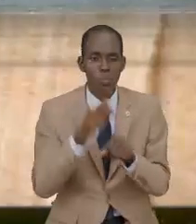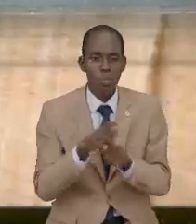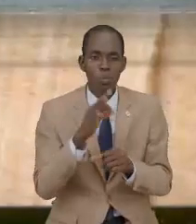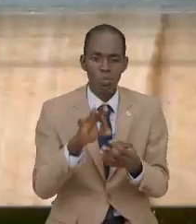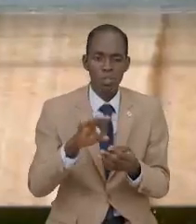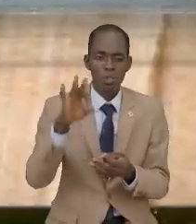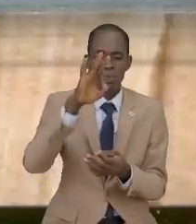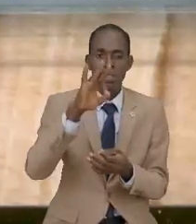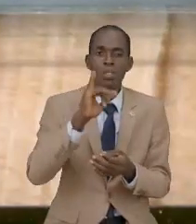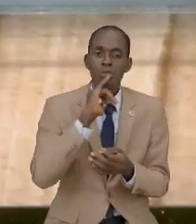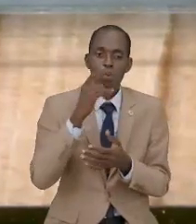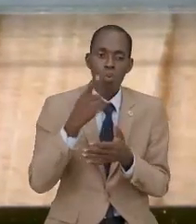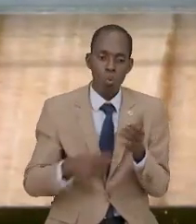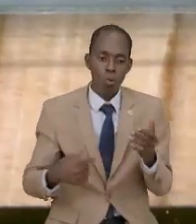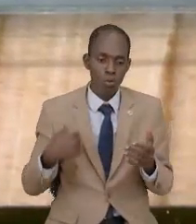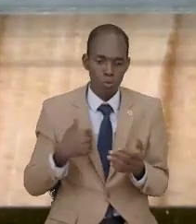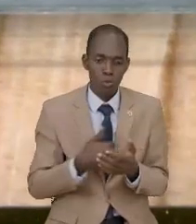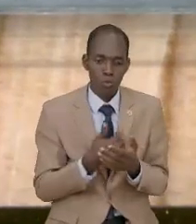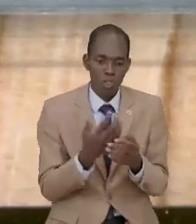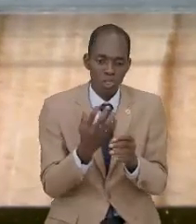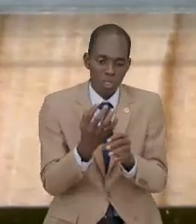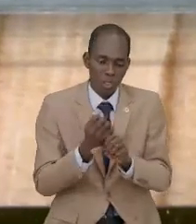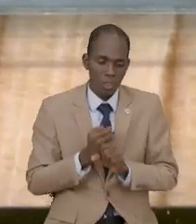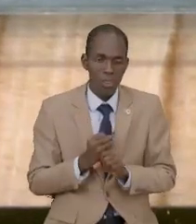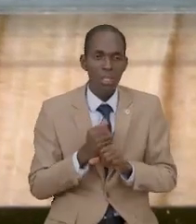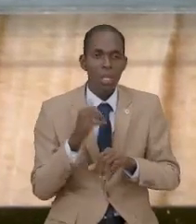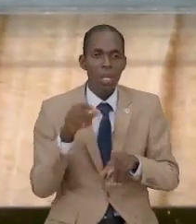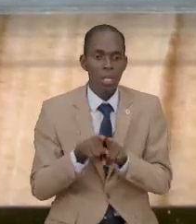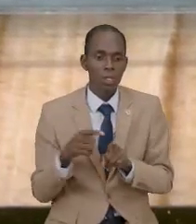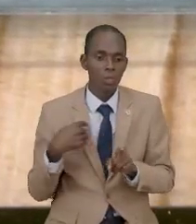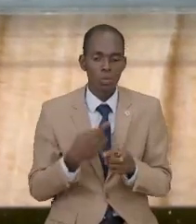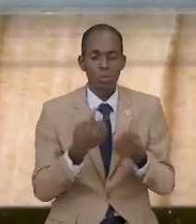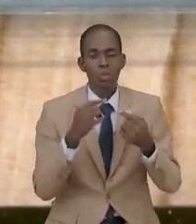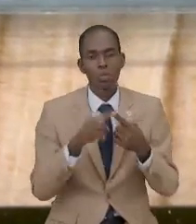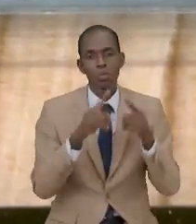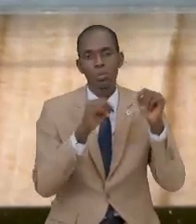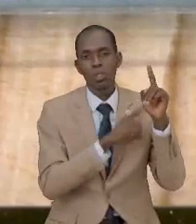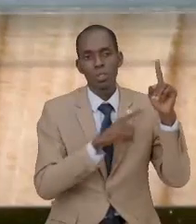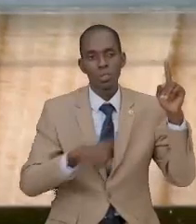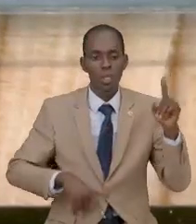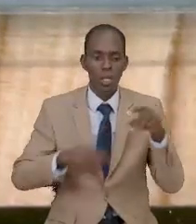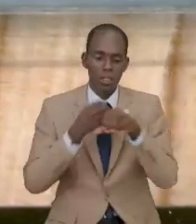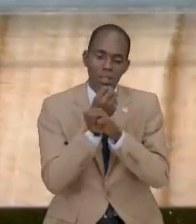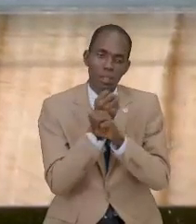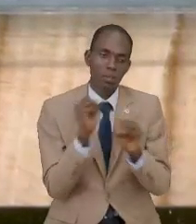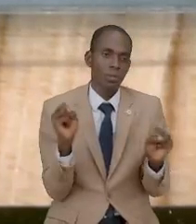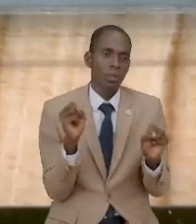is what we receive as we come to the Lord. Salvation,